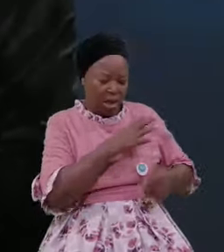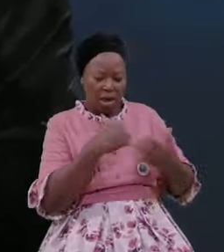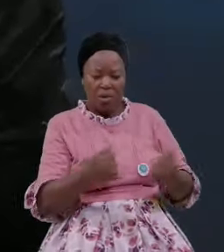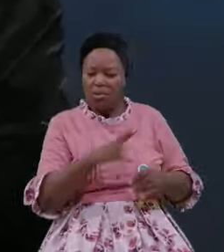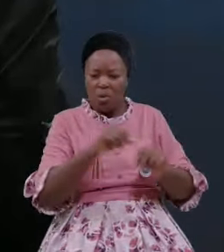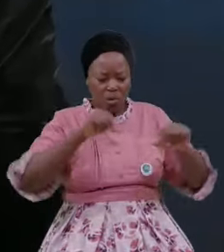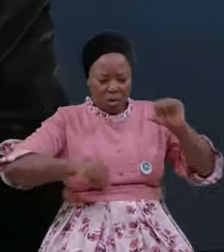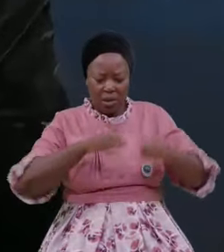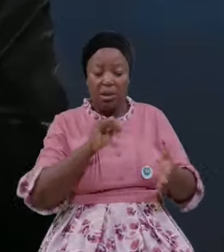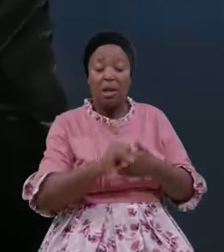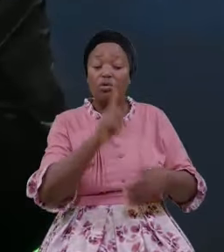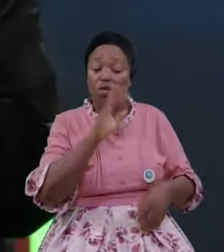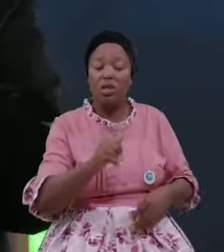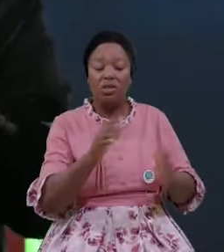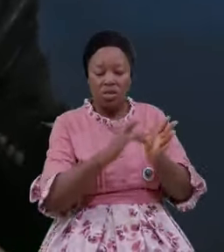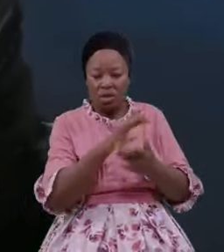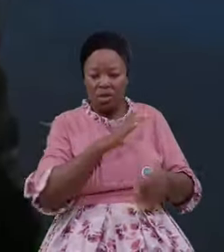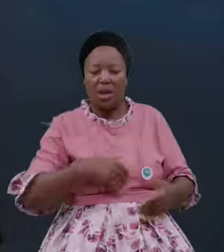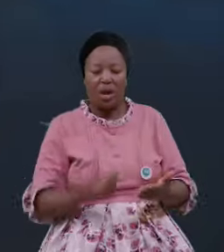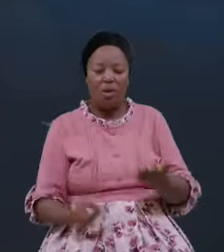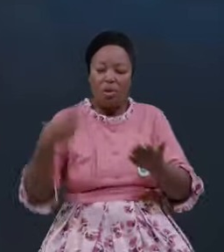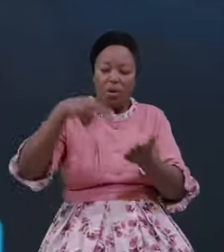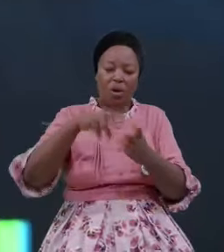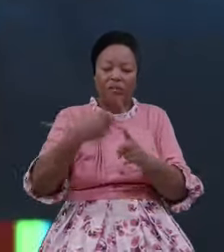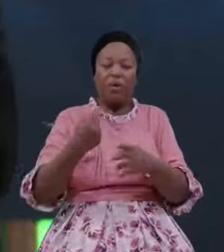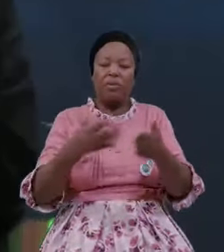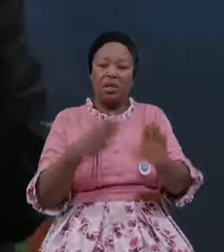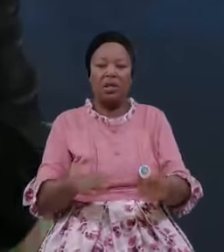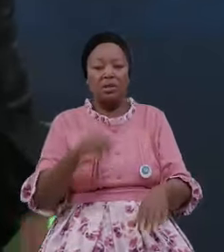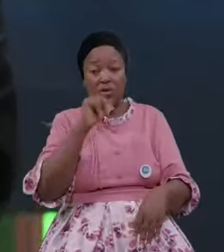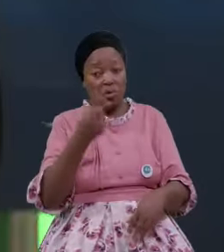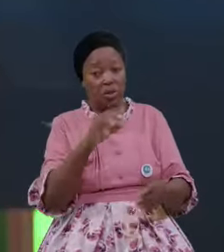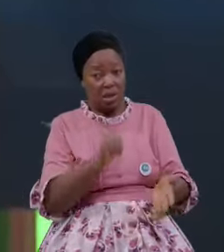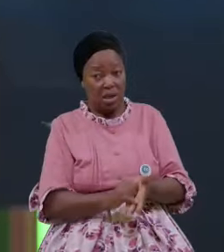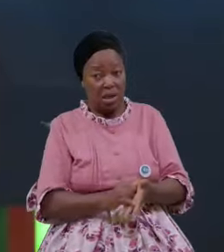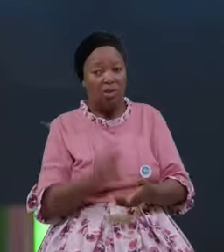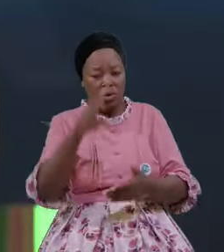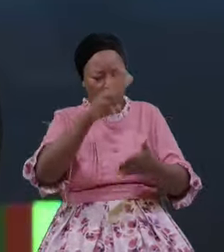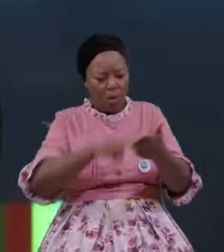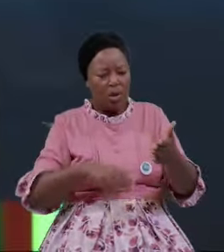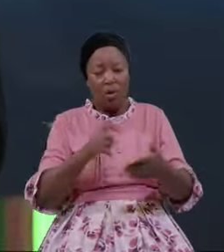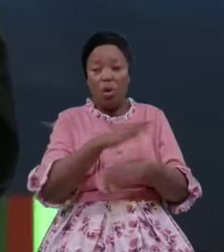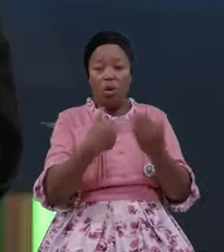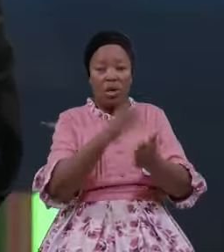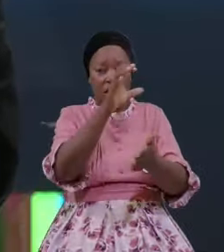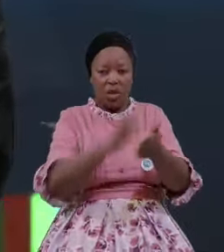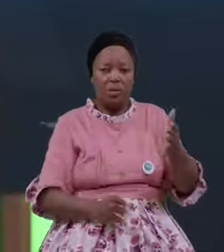Christ rose from the dead. Not only that, if you read the whole chapter, the disciples